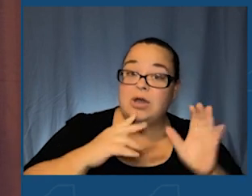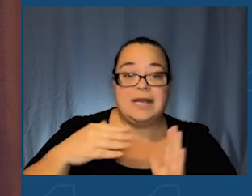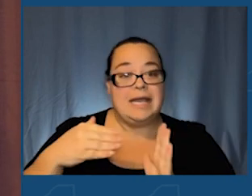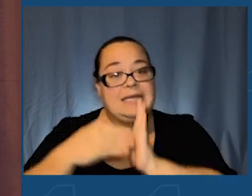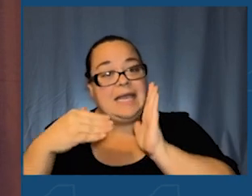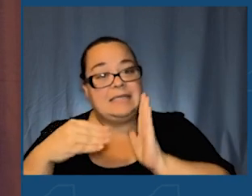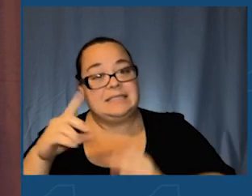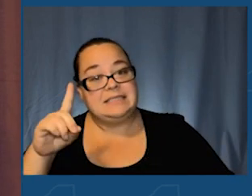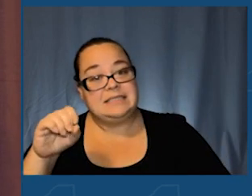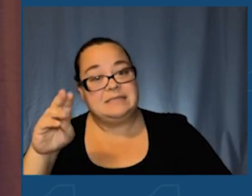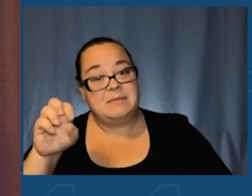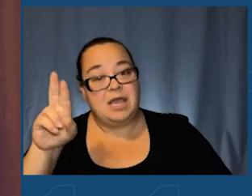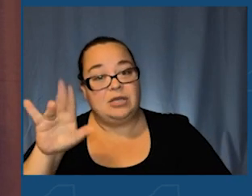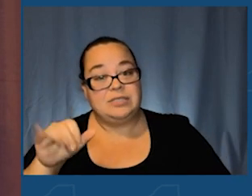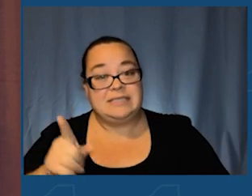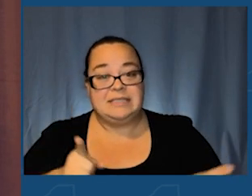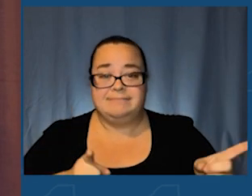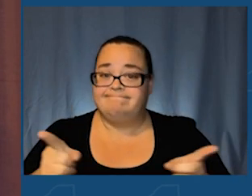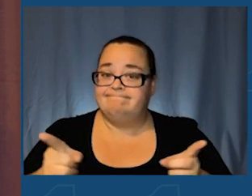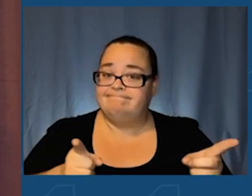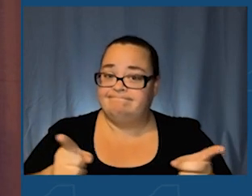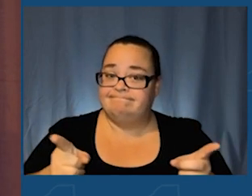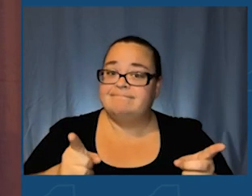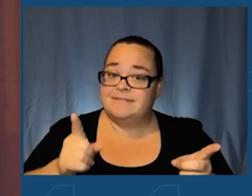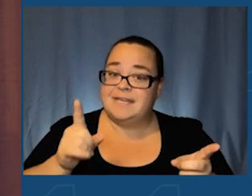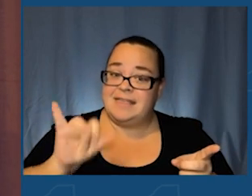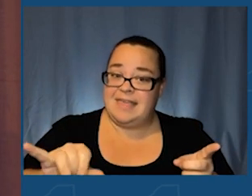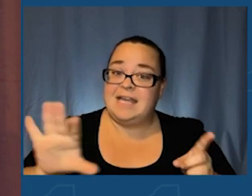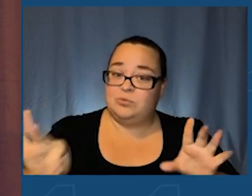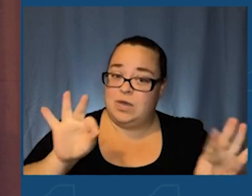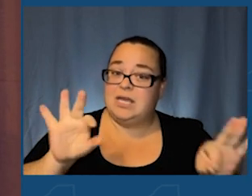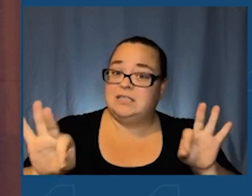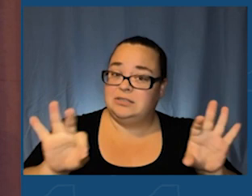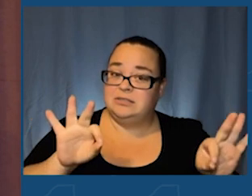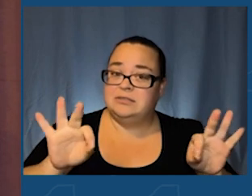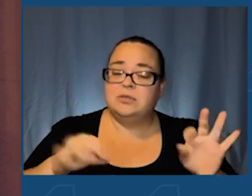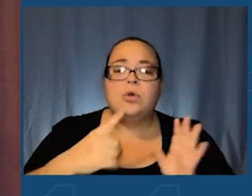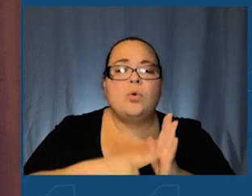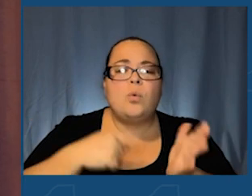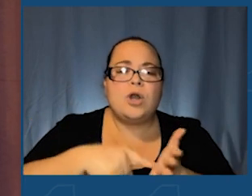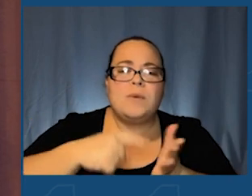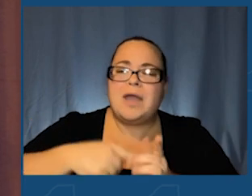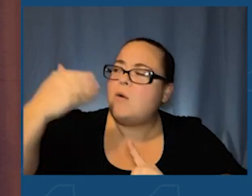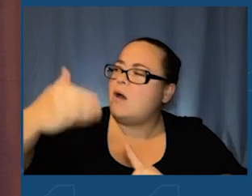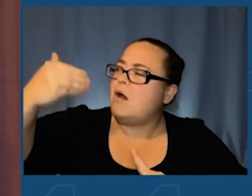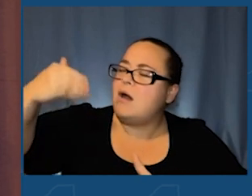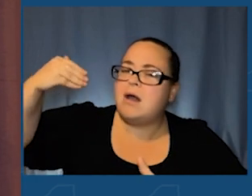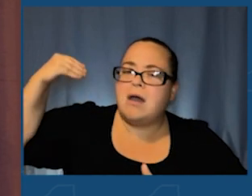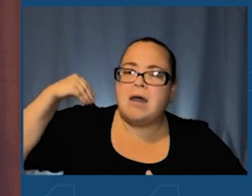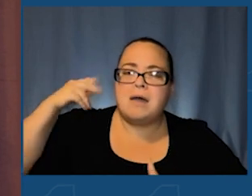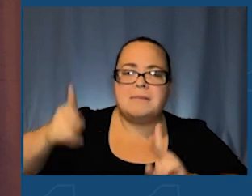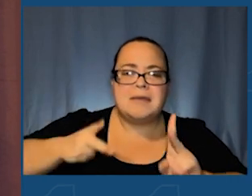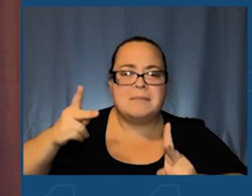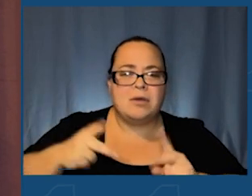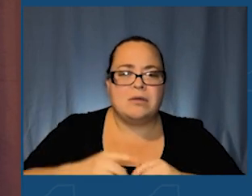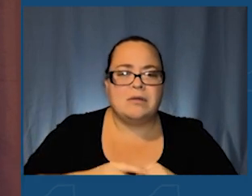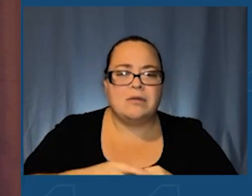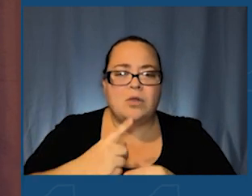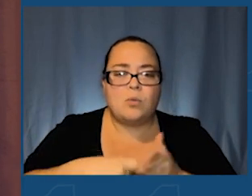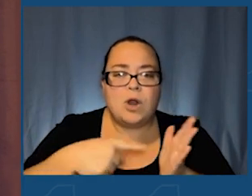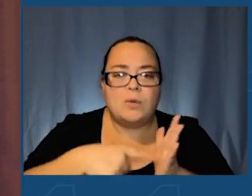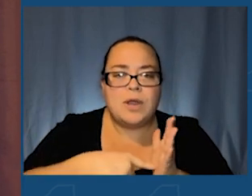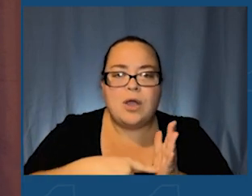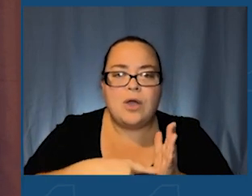be defined. What do we owe the people who came before us? What do we owe the John Lewises?